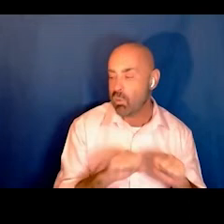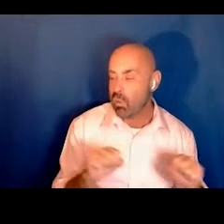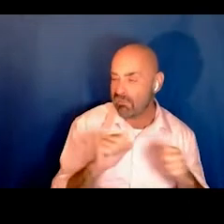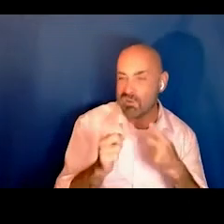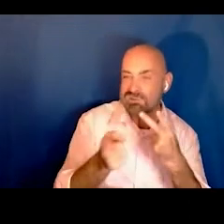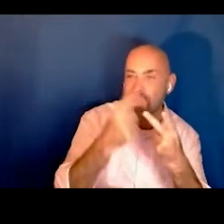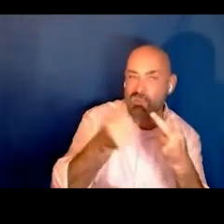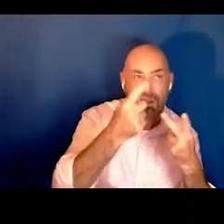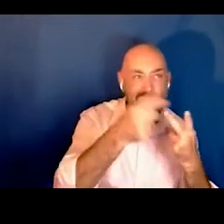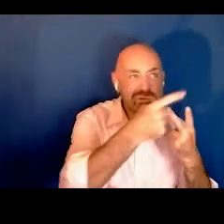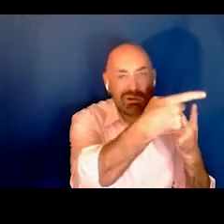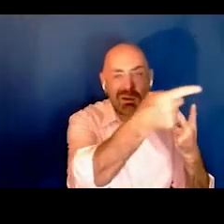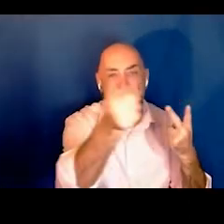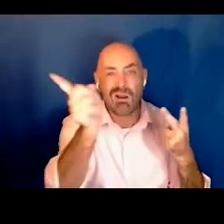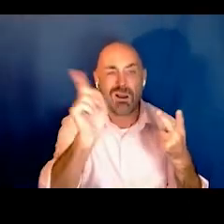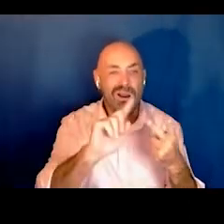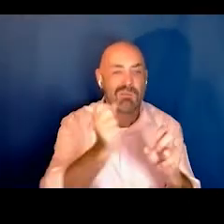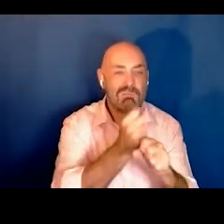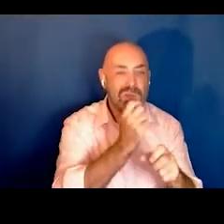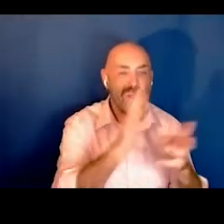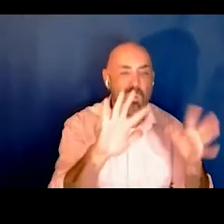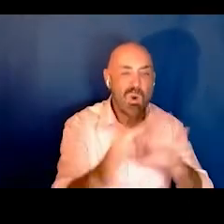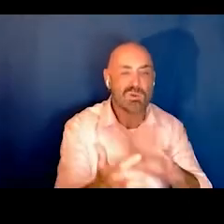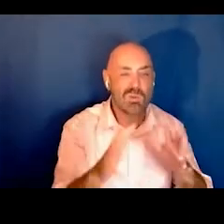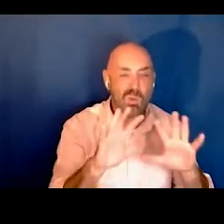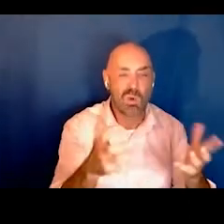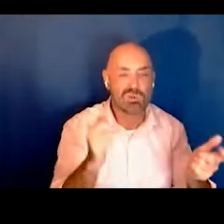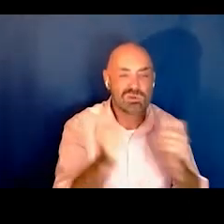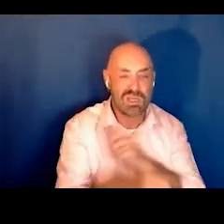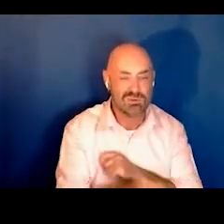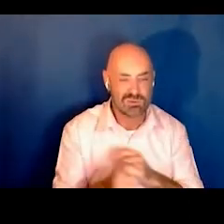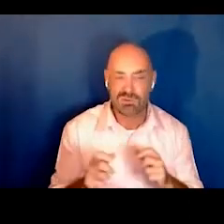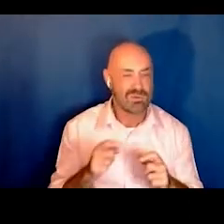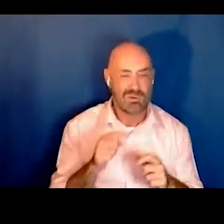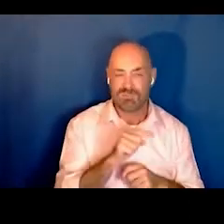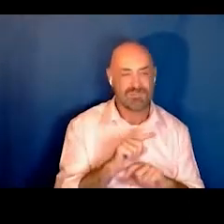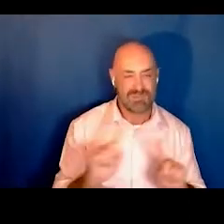agencies to bring about the world we desire. If we go to the next slide.